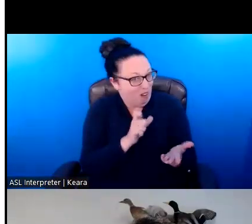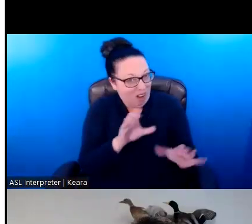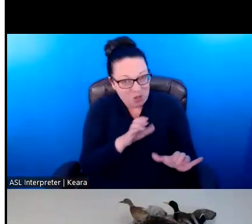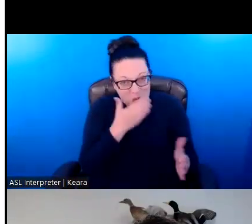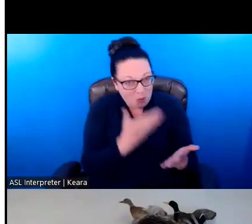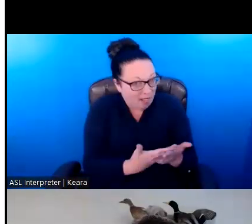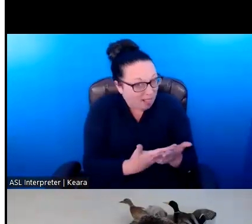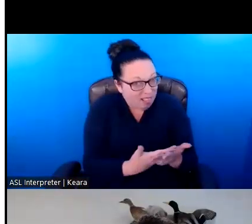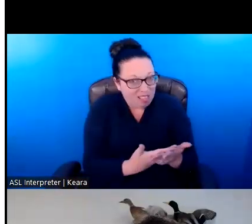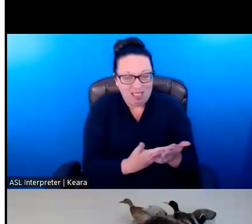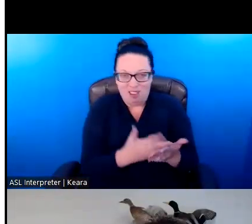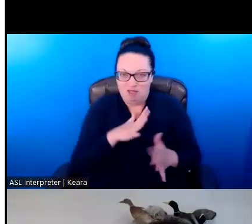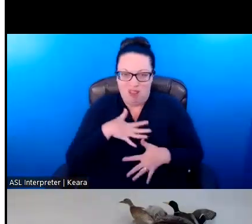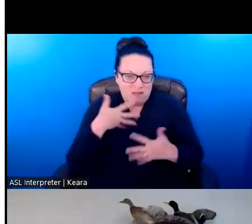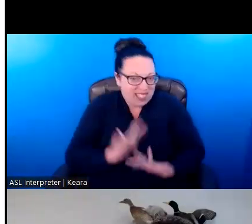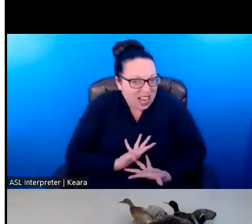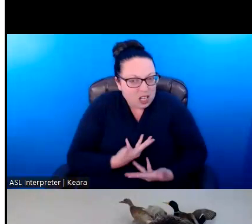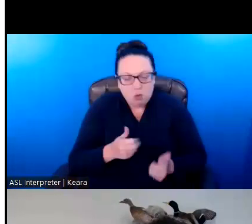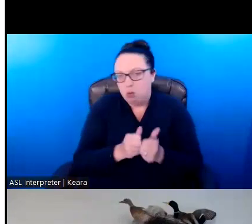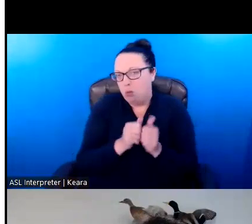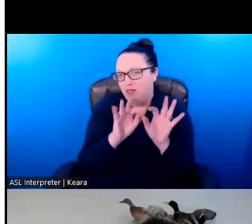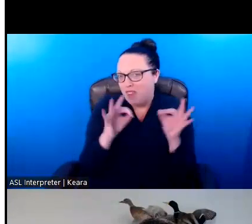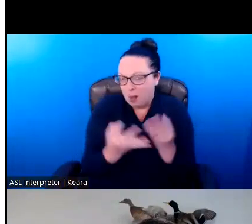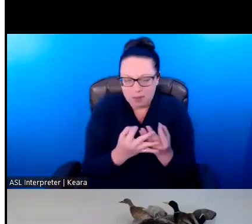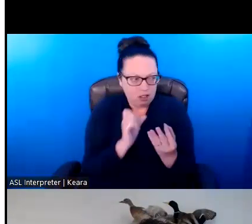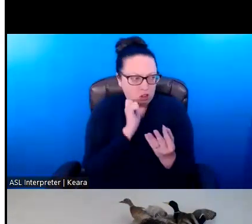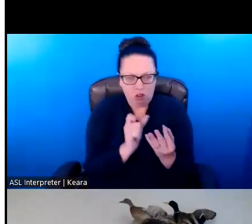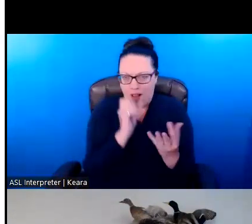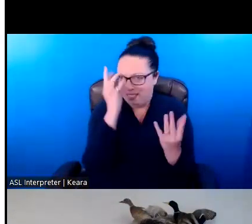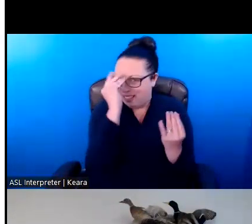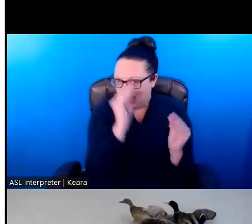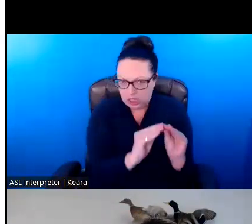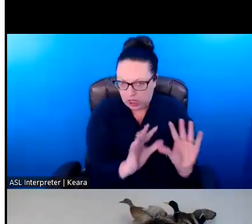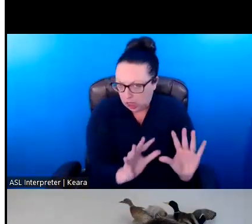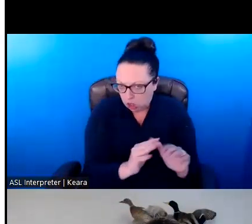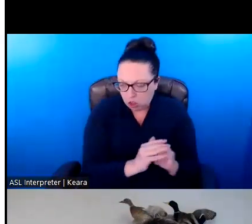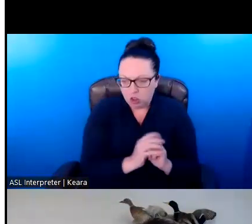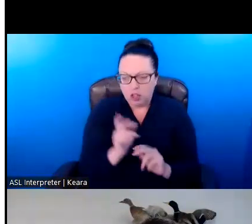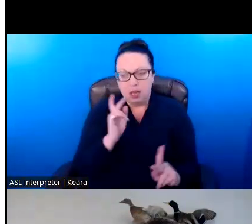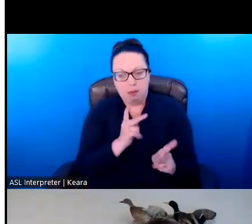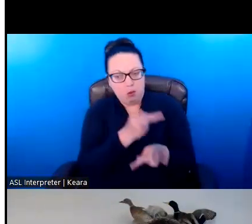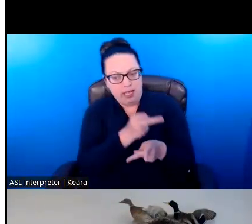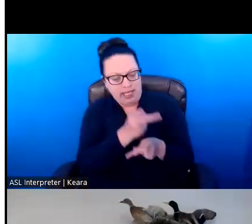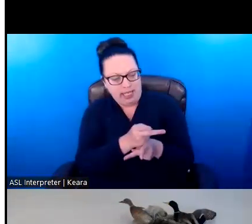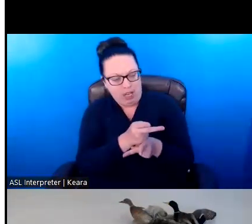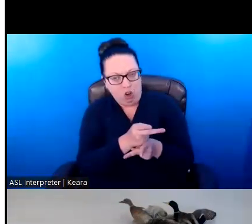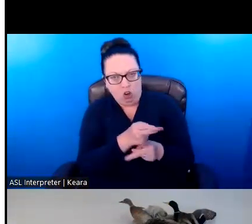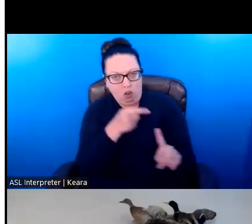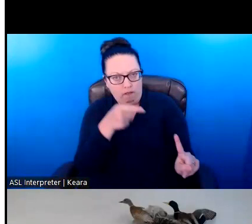maybe they are upset with family, maybe they aren't thinking clearly, the people caring for your loved one may not